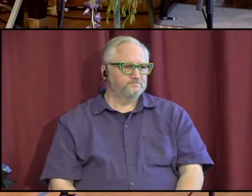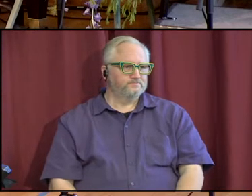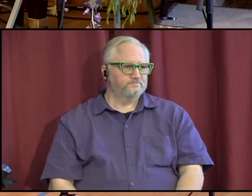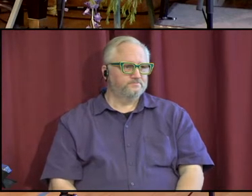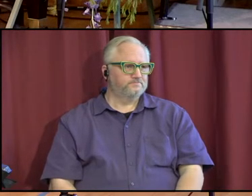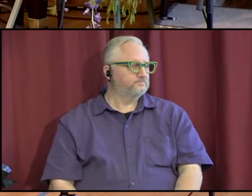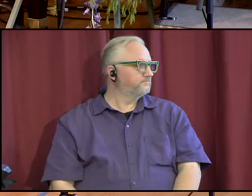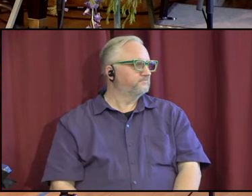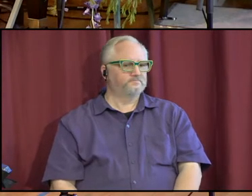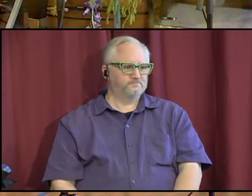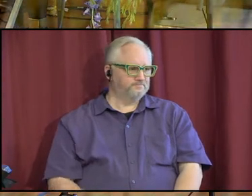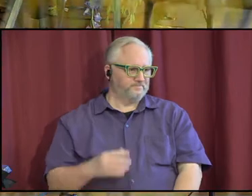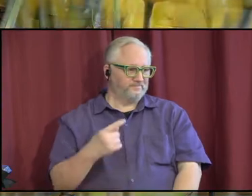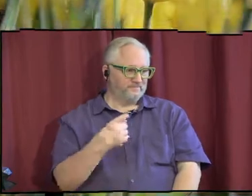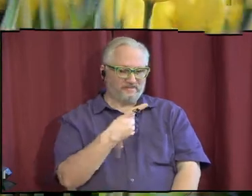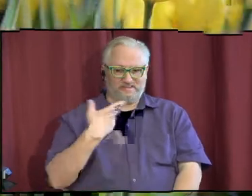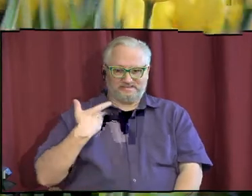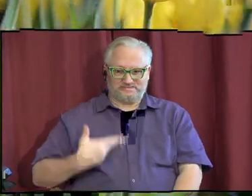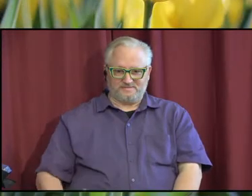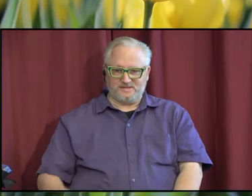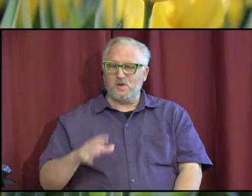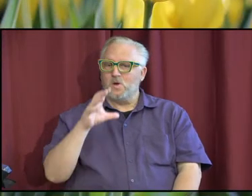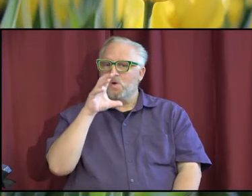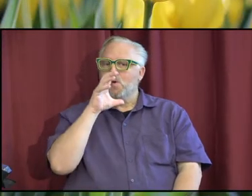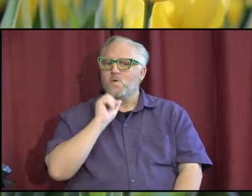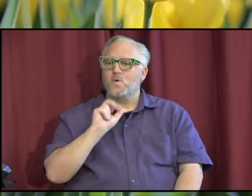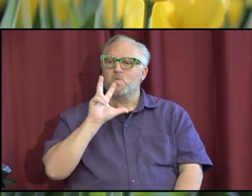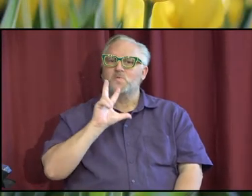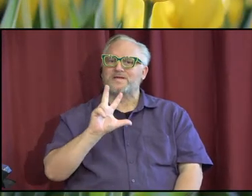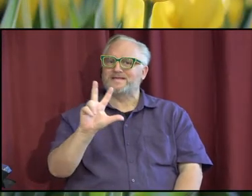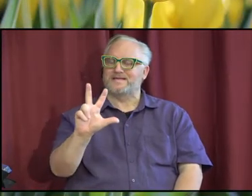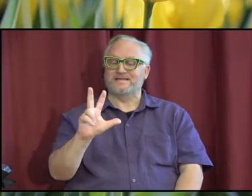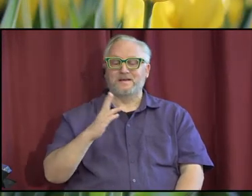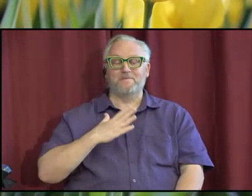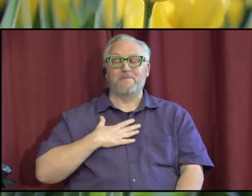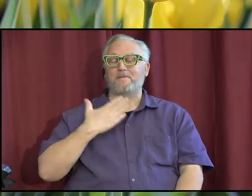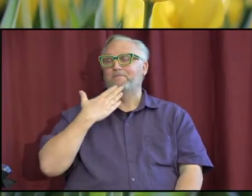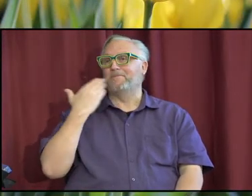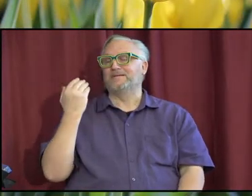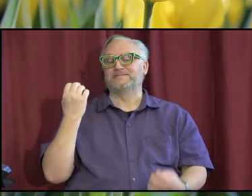That's me at age 3 in my Easter best.